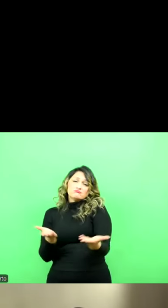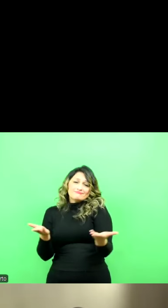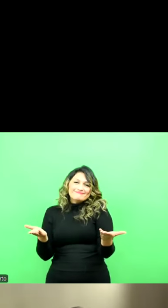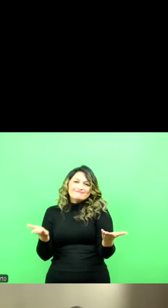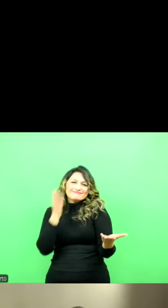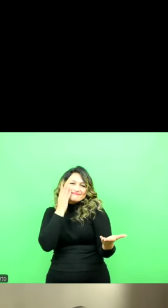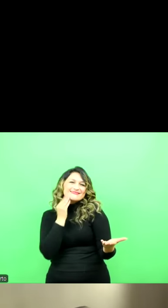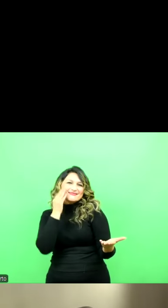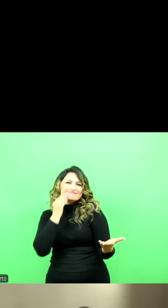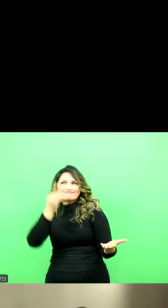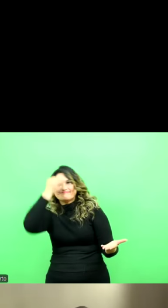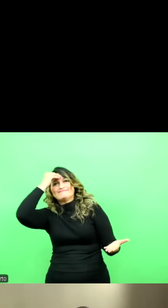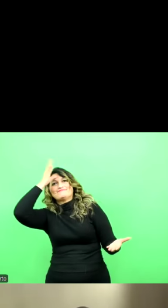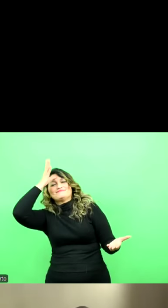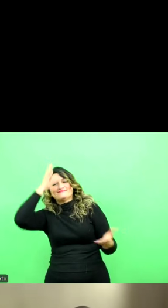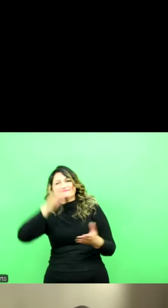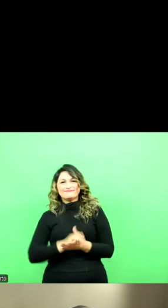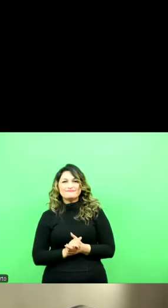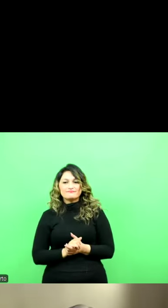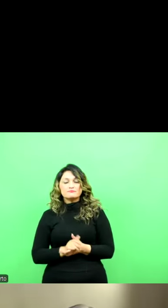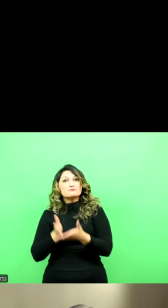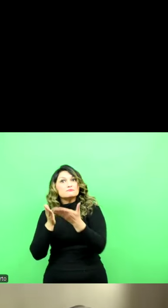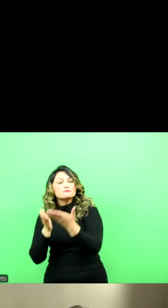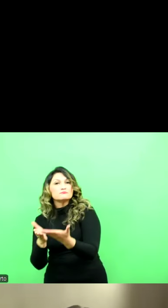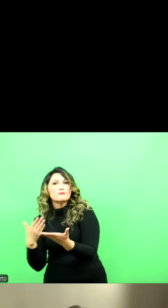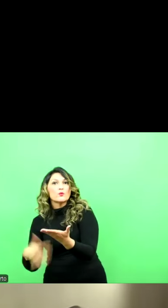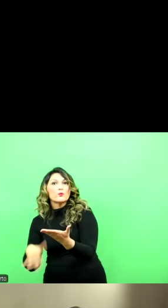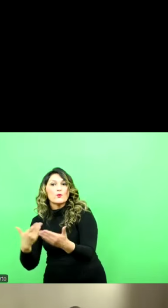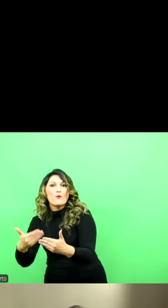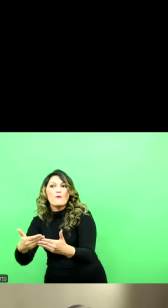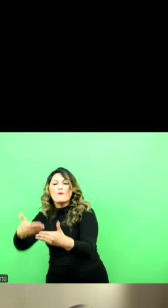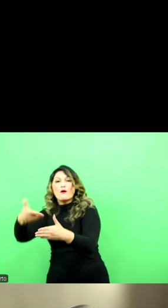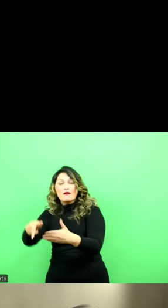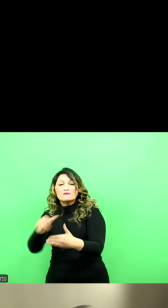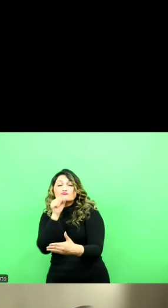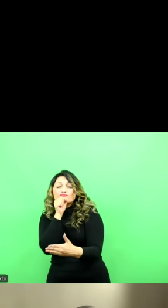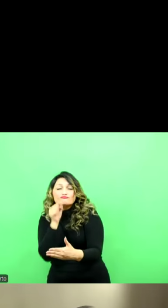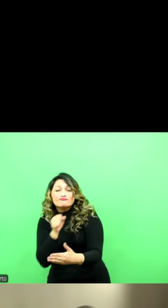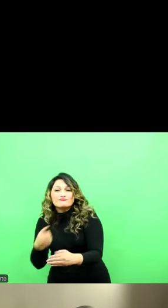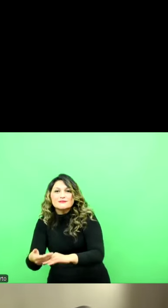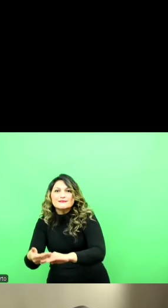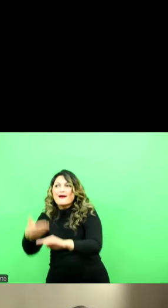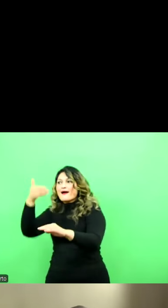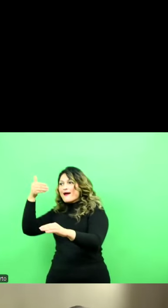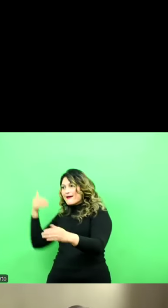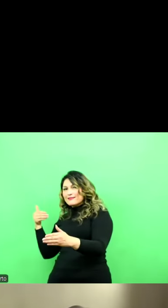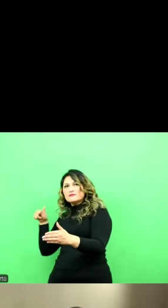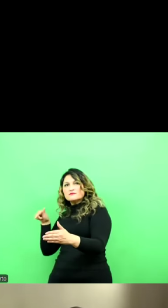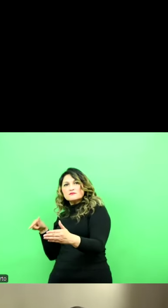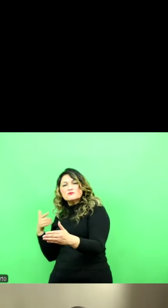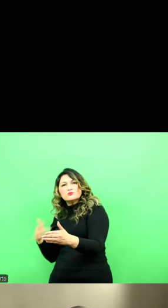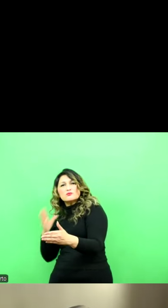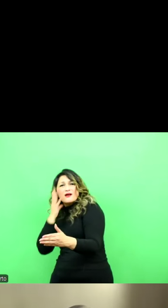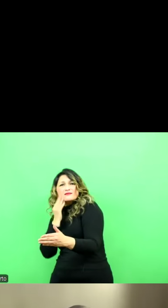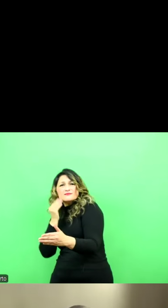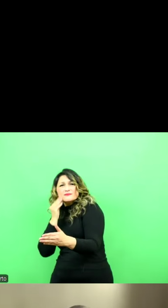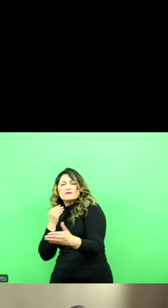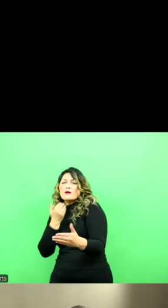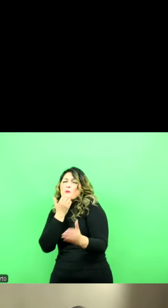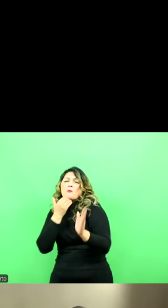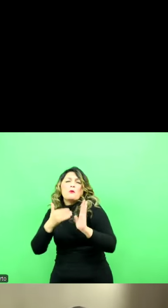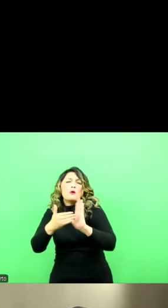survivors. And for those older persons who are retired from the workforce or aren't encumbered by childcare,